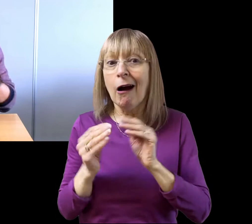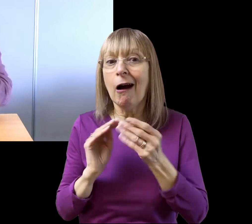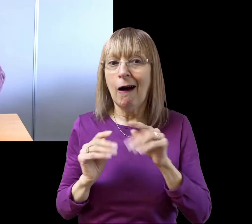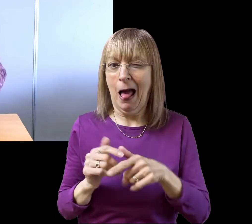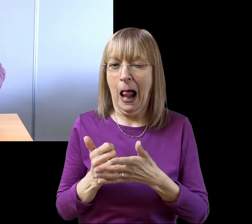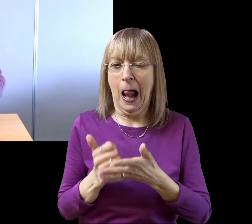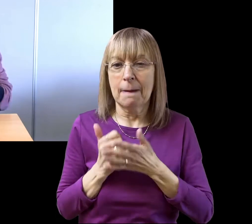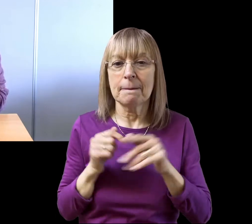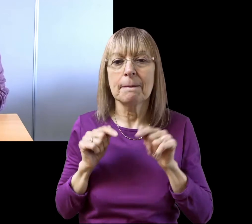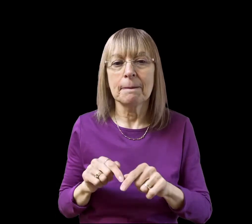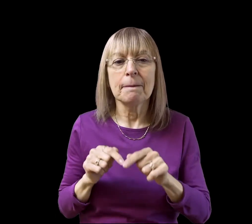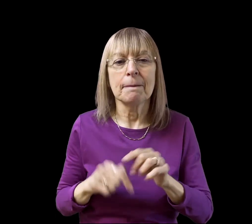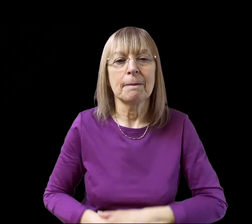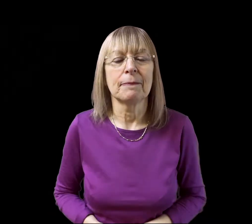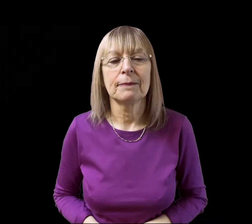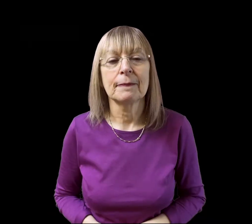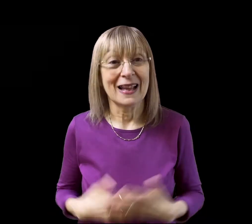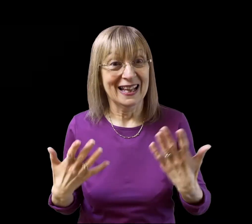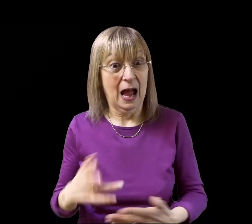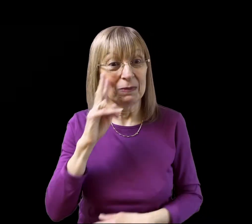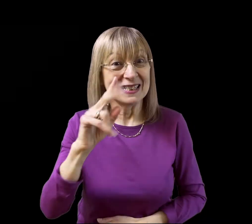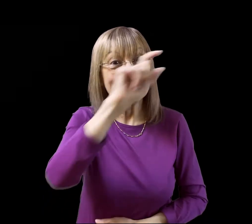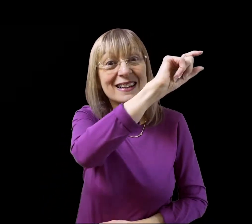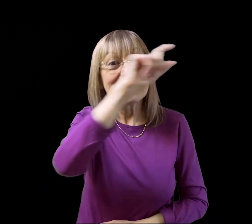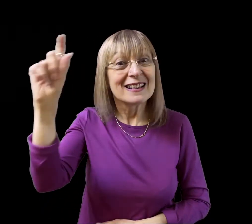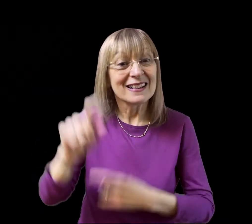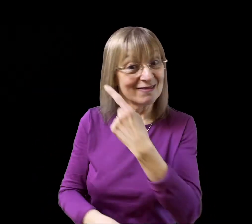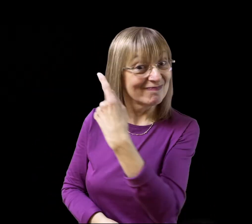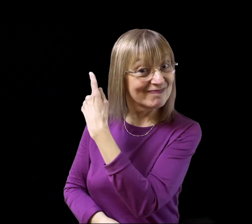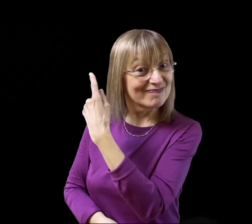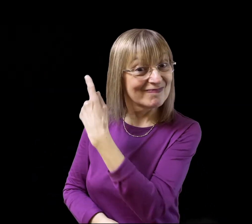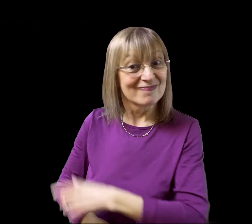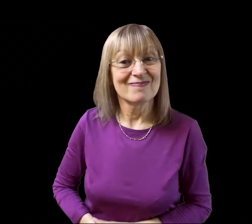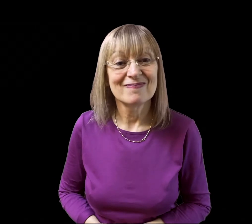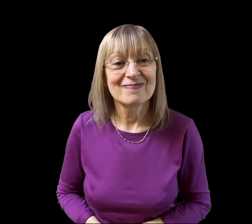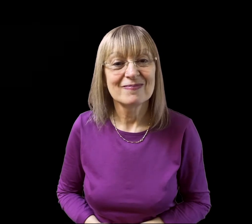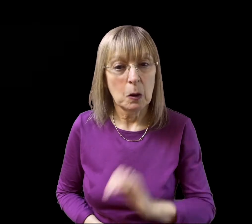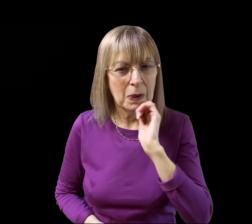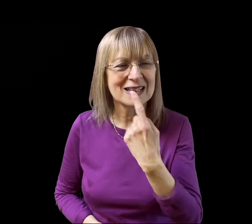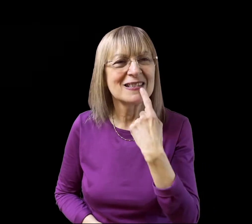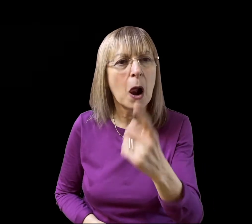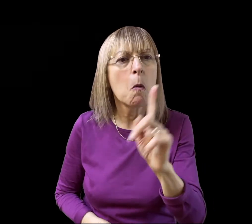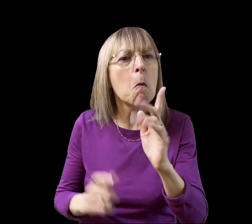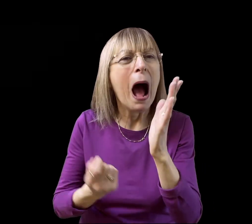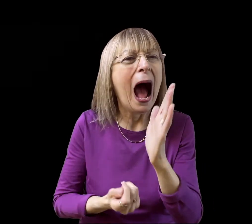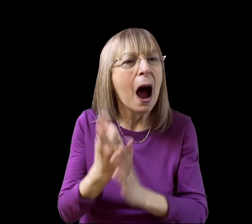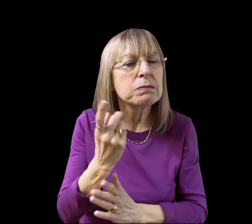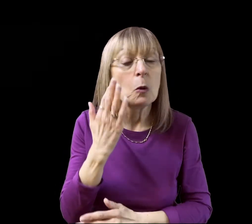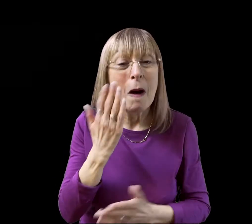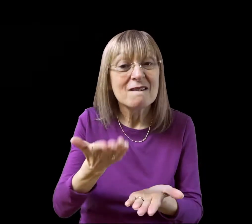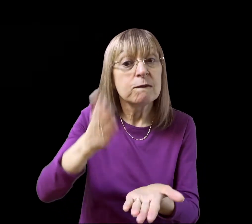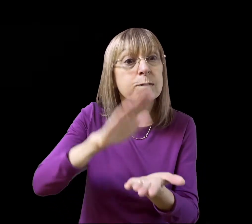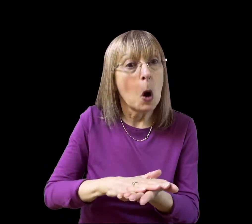maths behind this. So hopefully a table is going to come up now, which shows you what happens when you